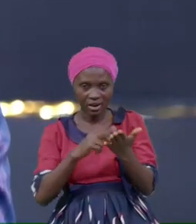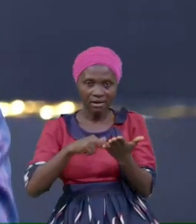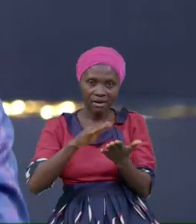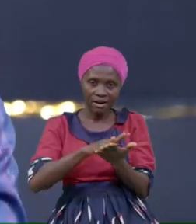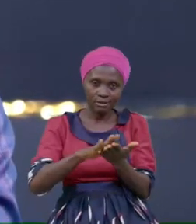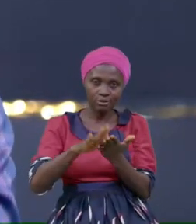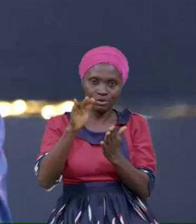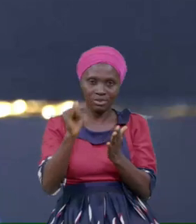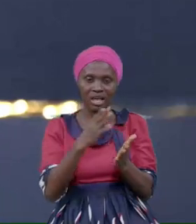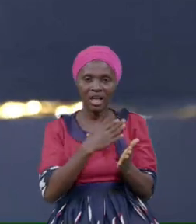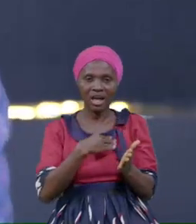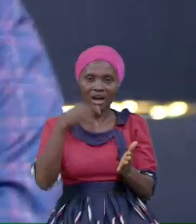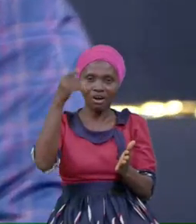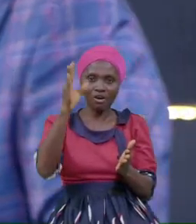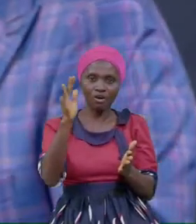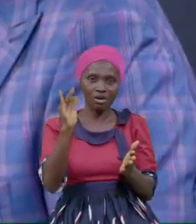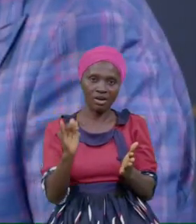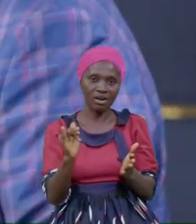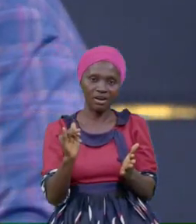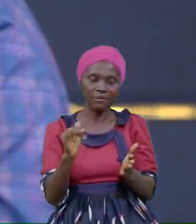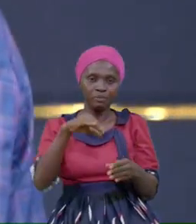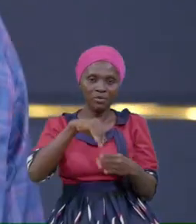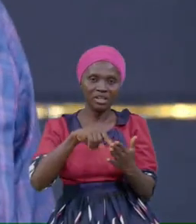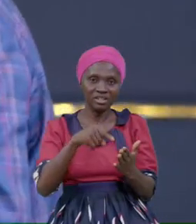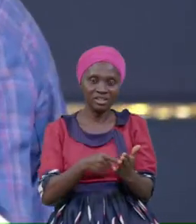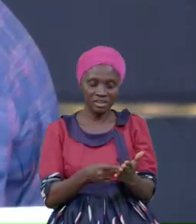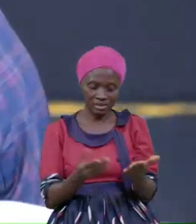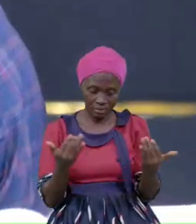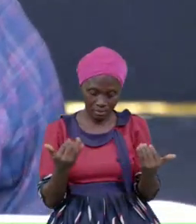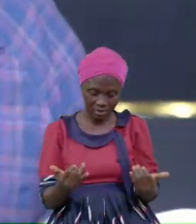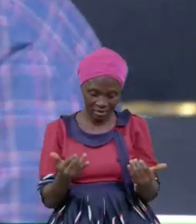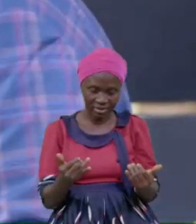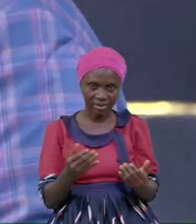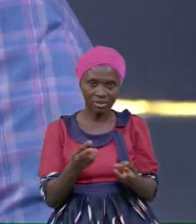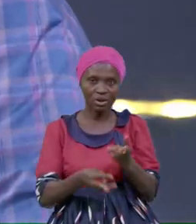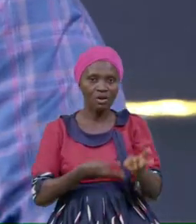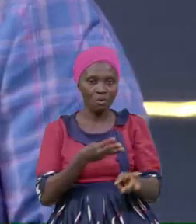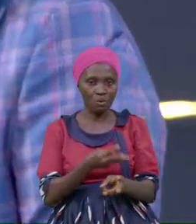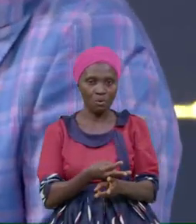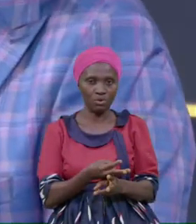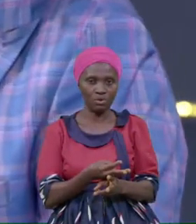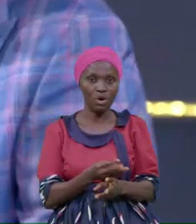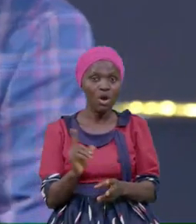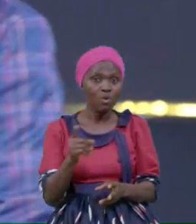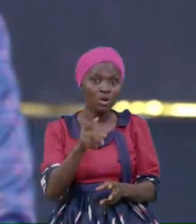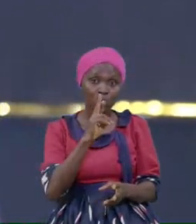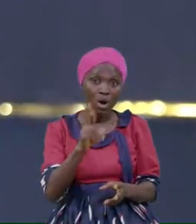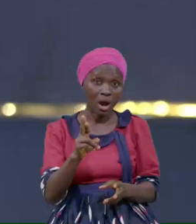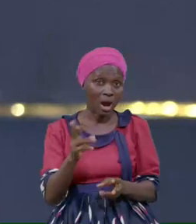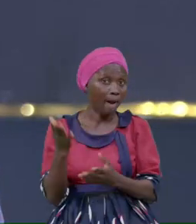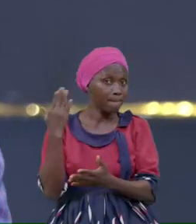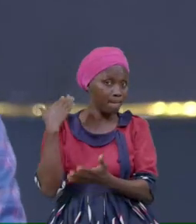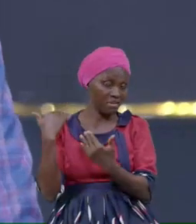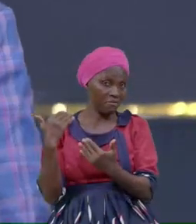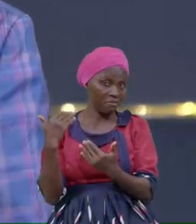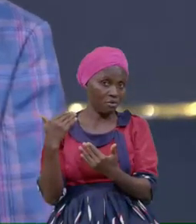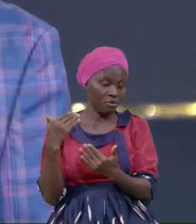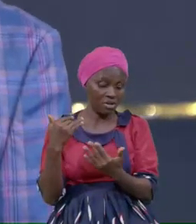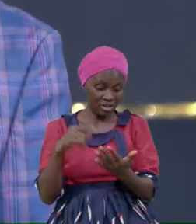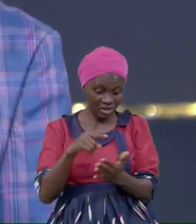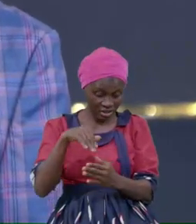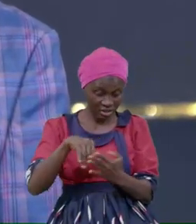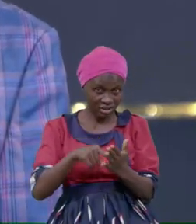this present world. Where you were before this present world, you couldn't do right, you